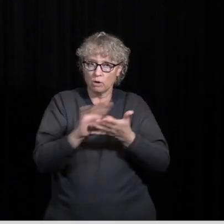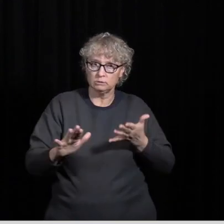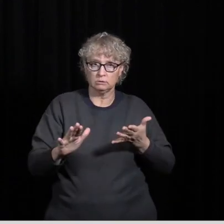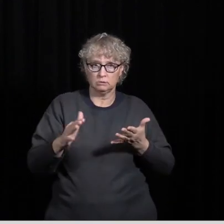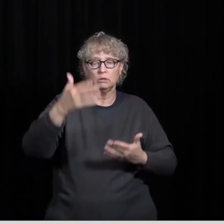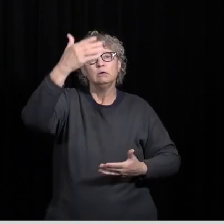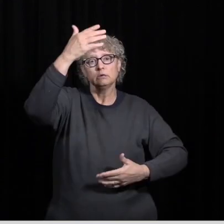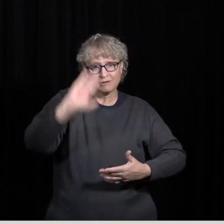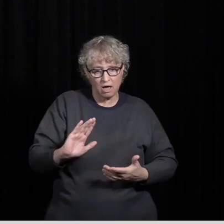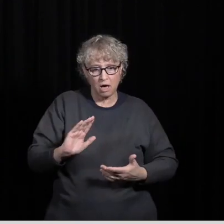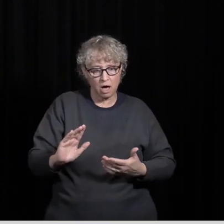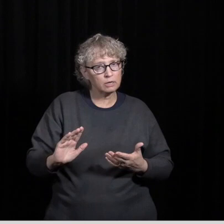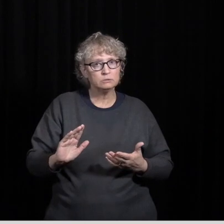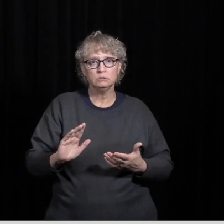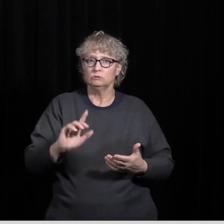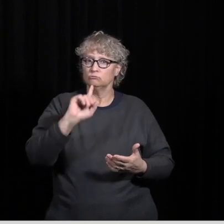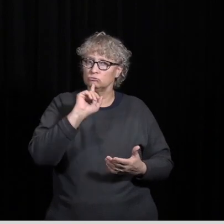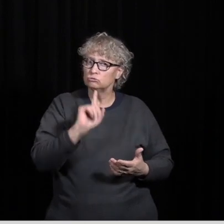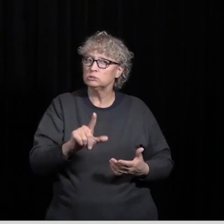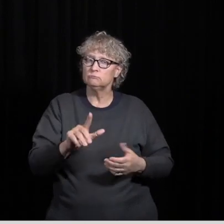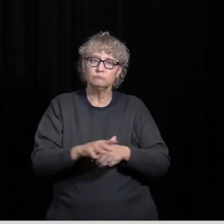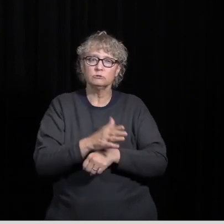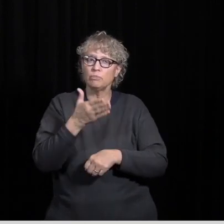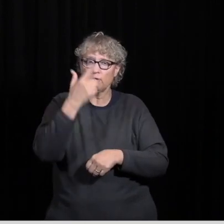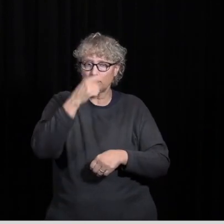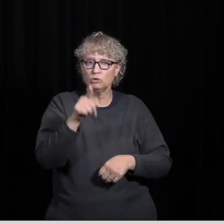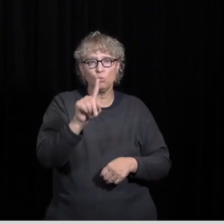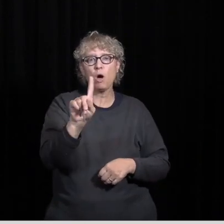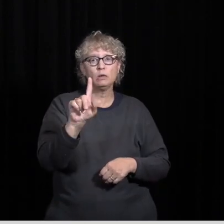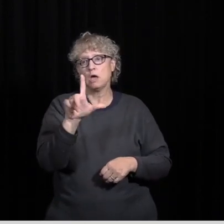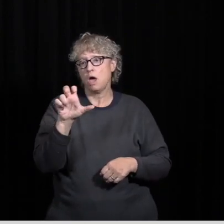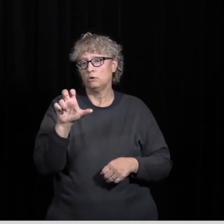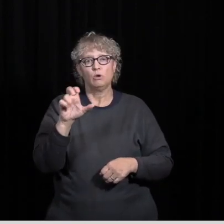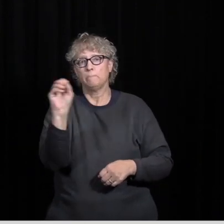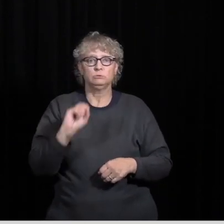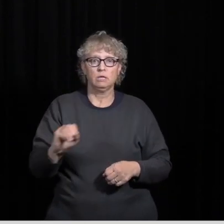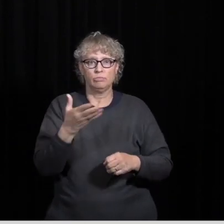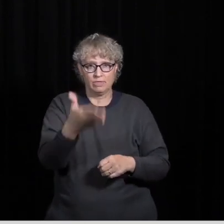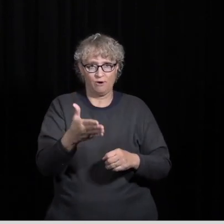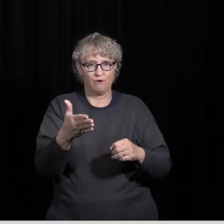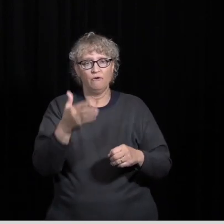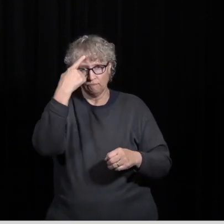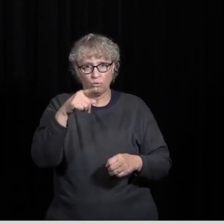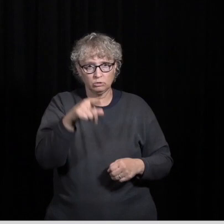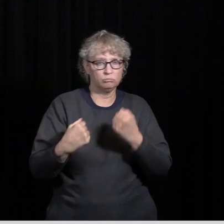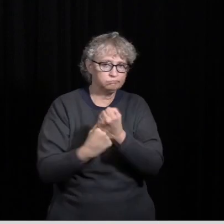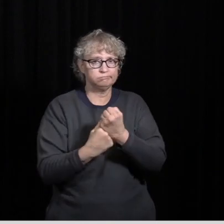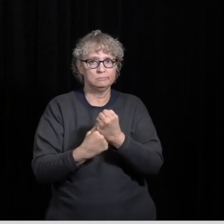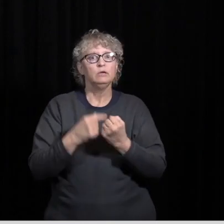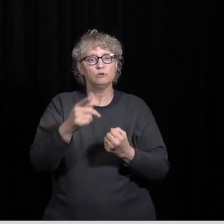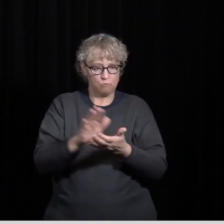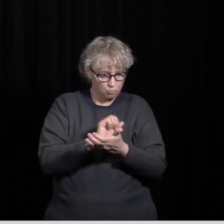right? God is absolutely there for you. He's 100% there for you because you're washed by the blood of Jesus Christ.